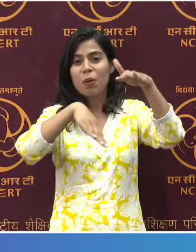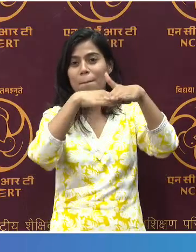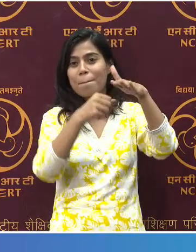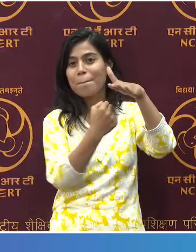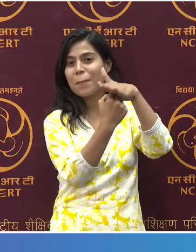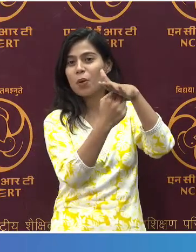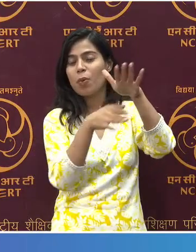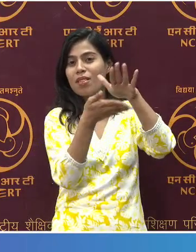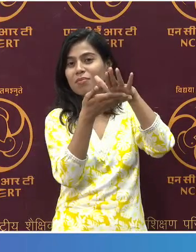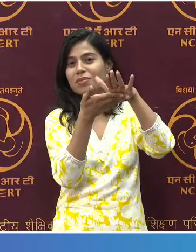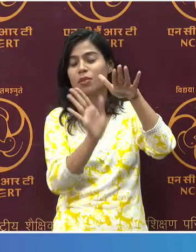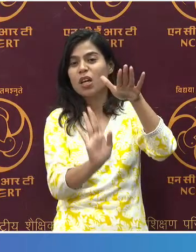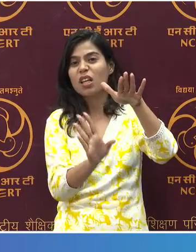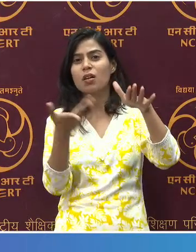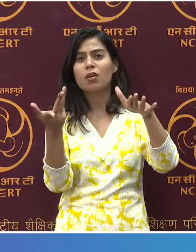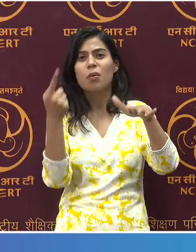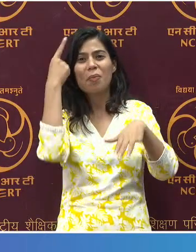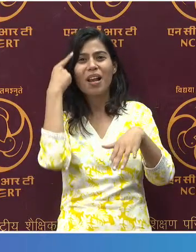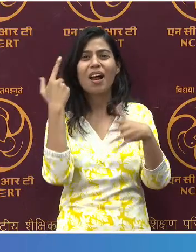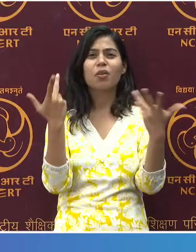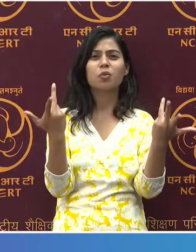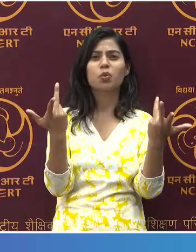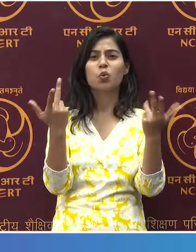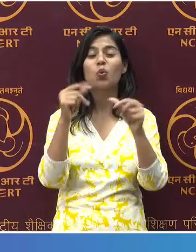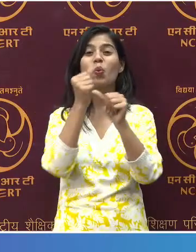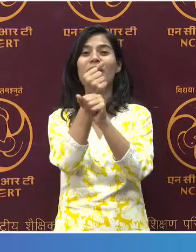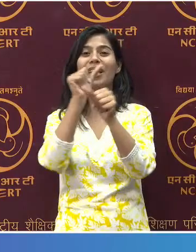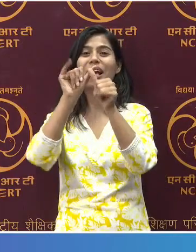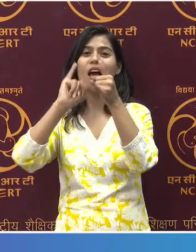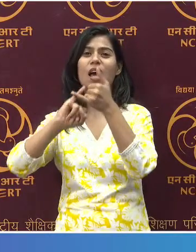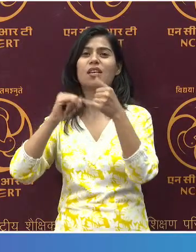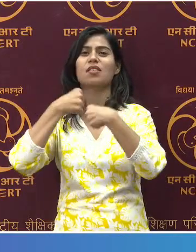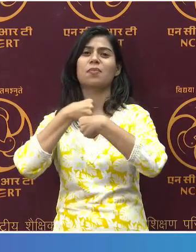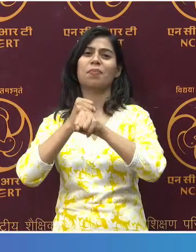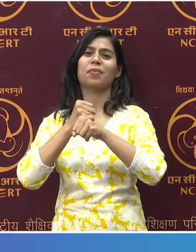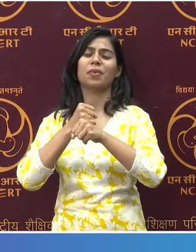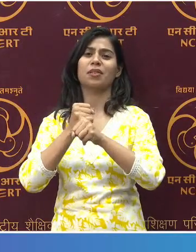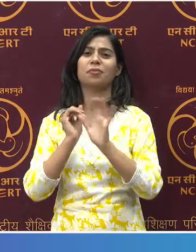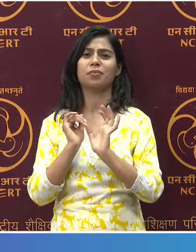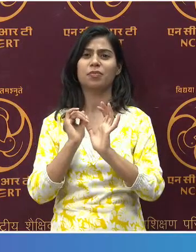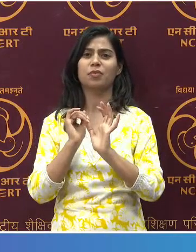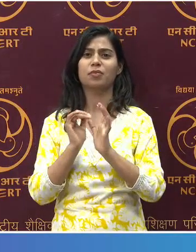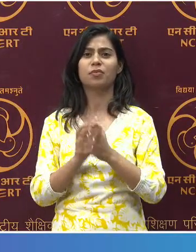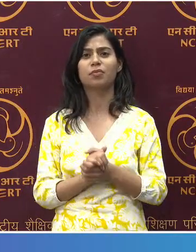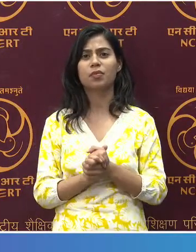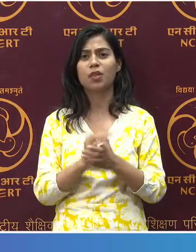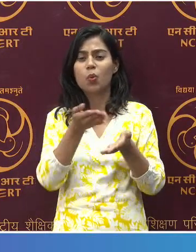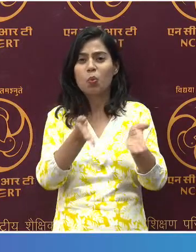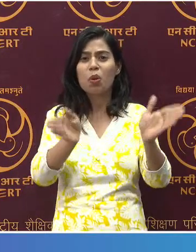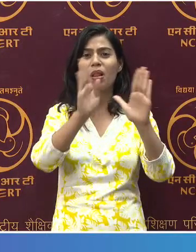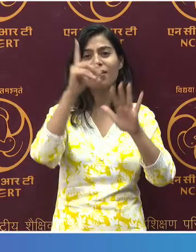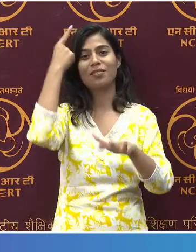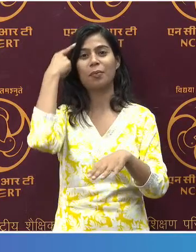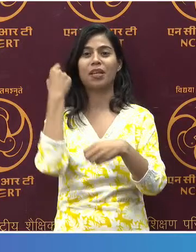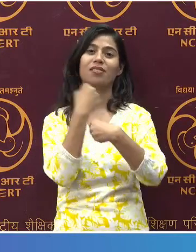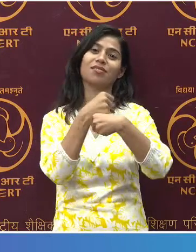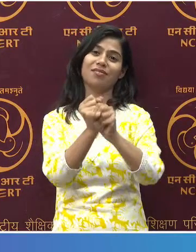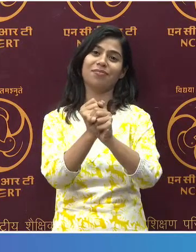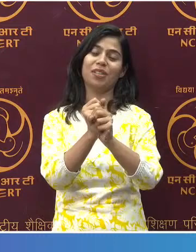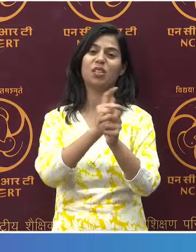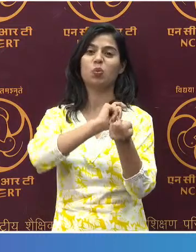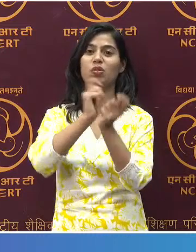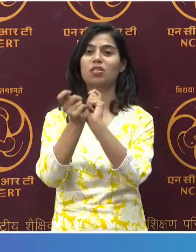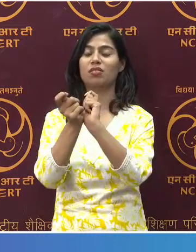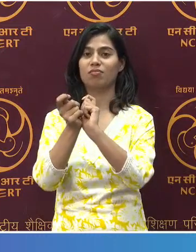is being generated. Other gases are being produced that are depositing over the lower surface of the utensils, and means black color